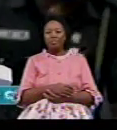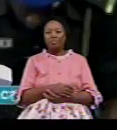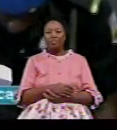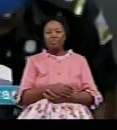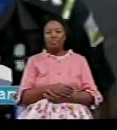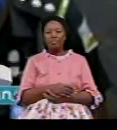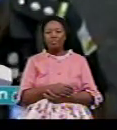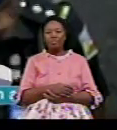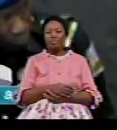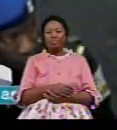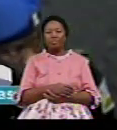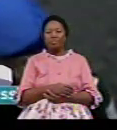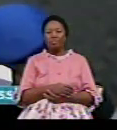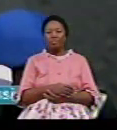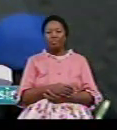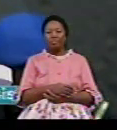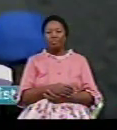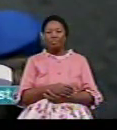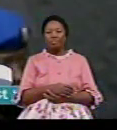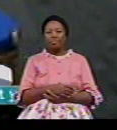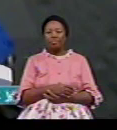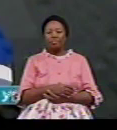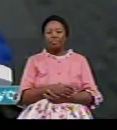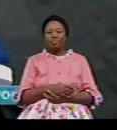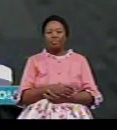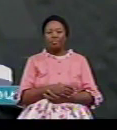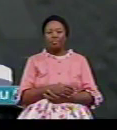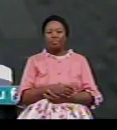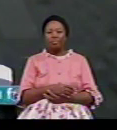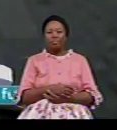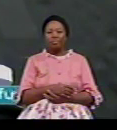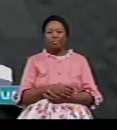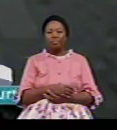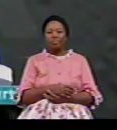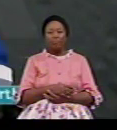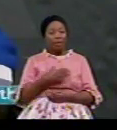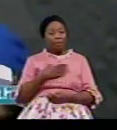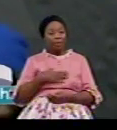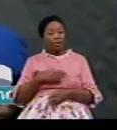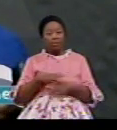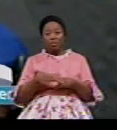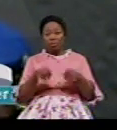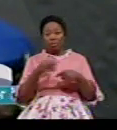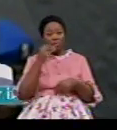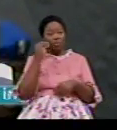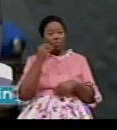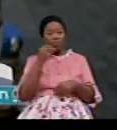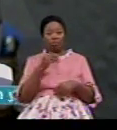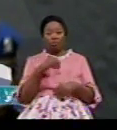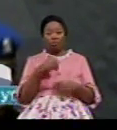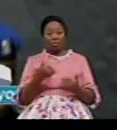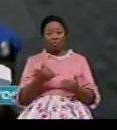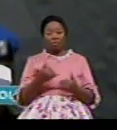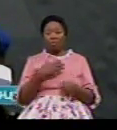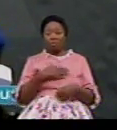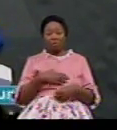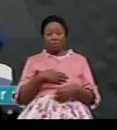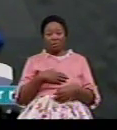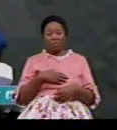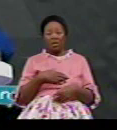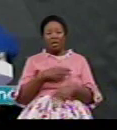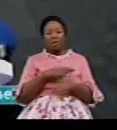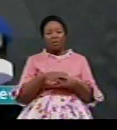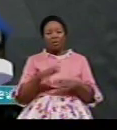are. Because tonight, please, Jesus will be glorified in this assembly. Wait to receive your